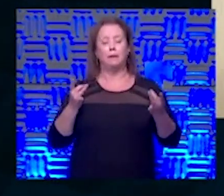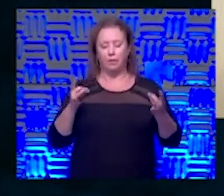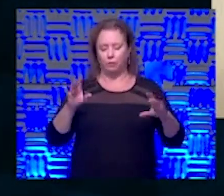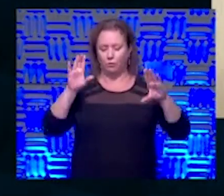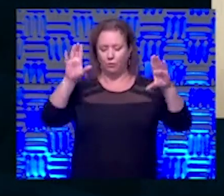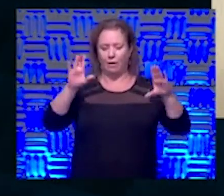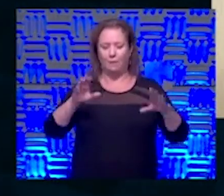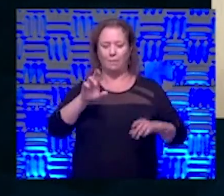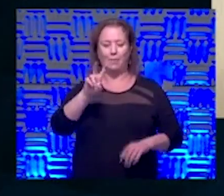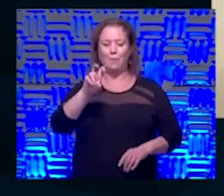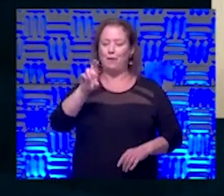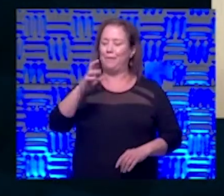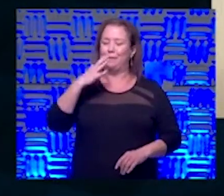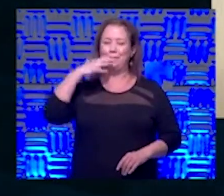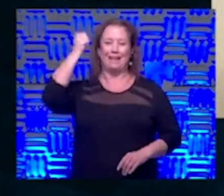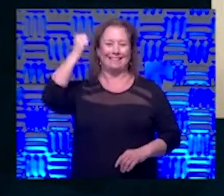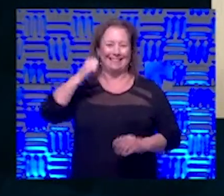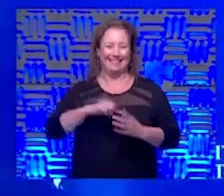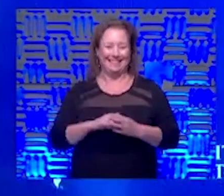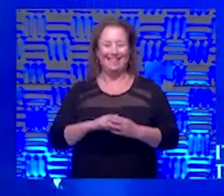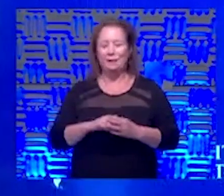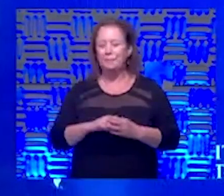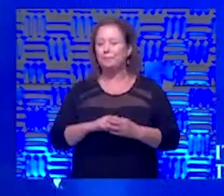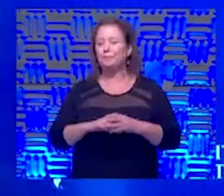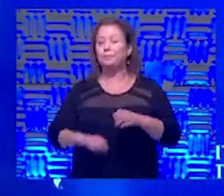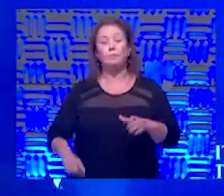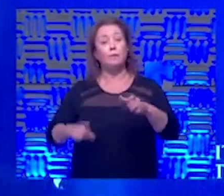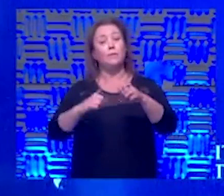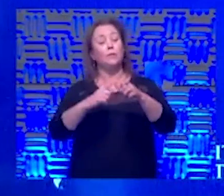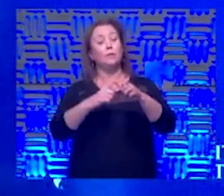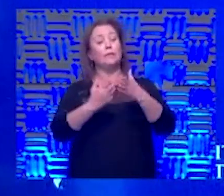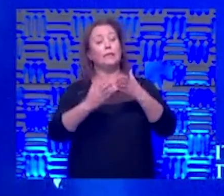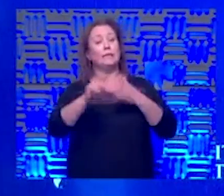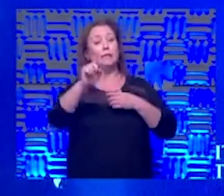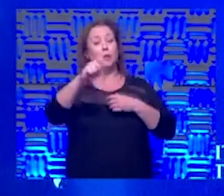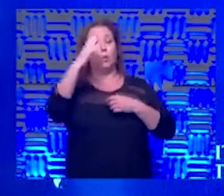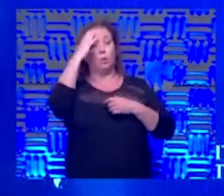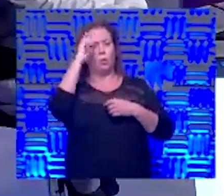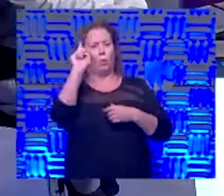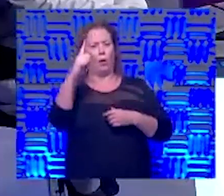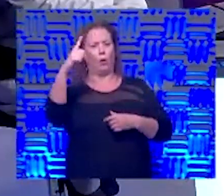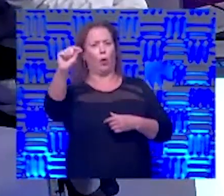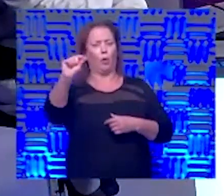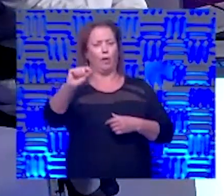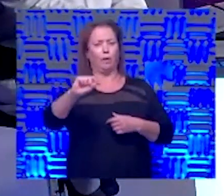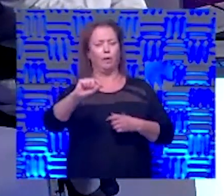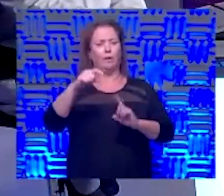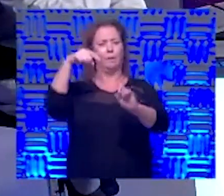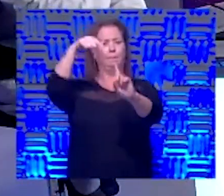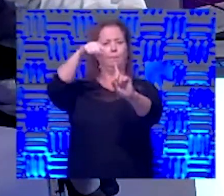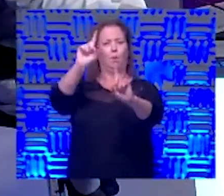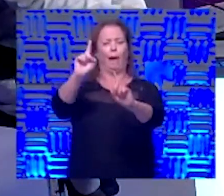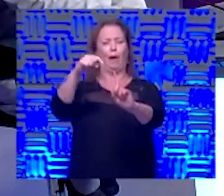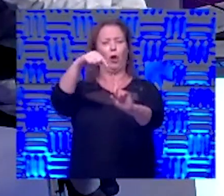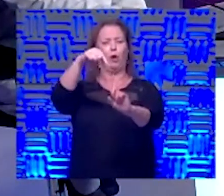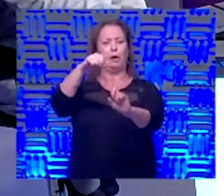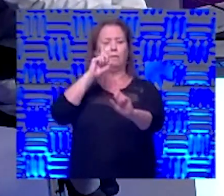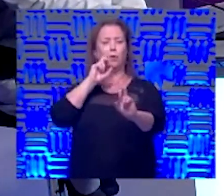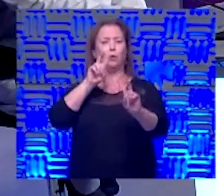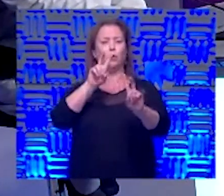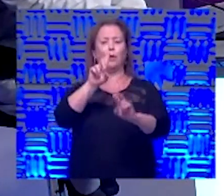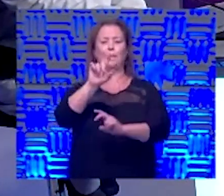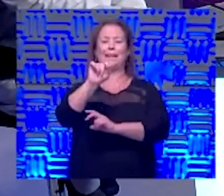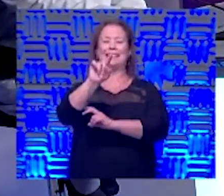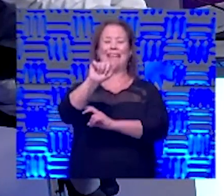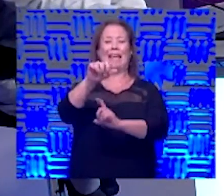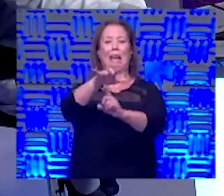but man, the river's even better. And I think the first thing to note is, where are you going? What is your destination? If you can look up data